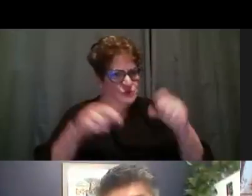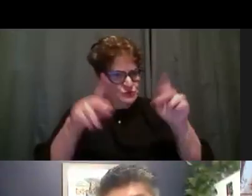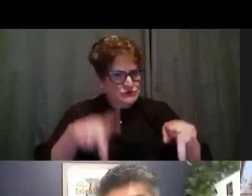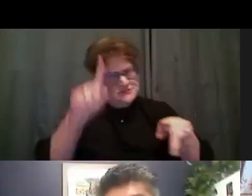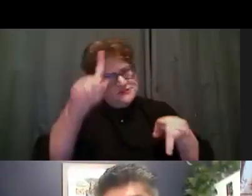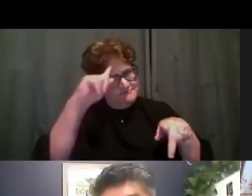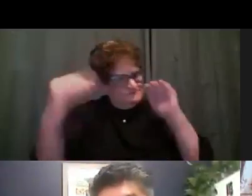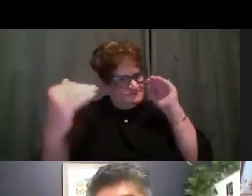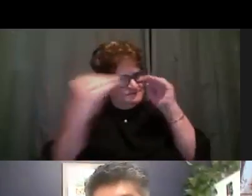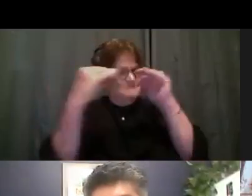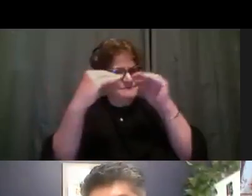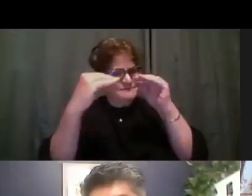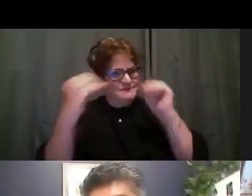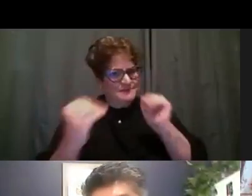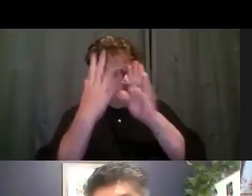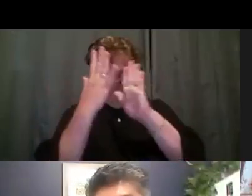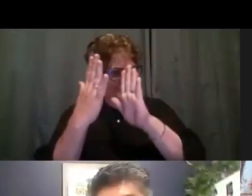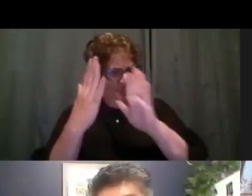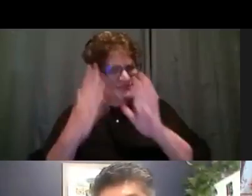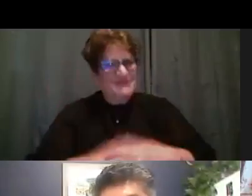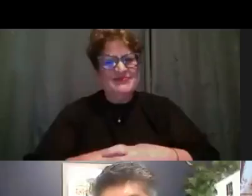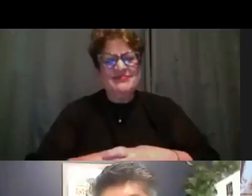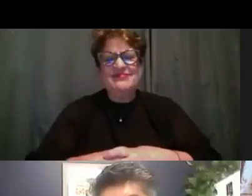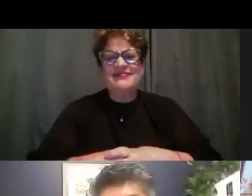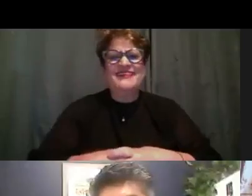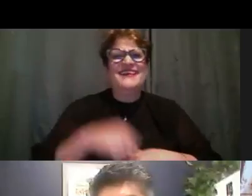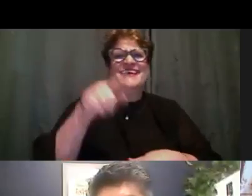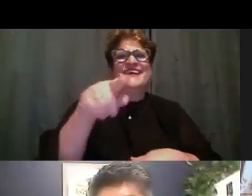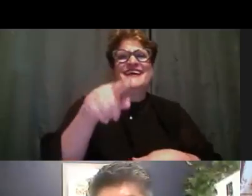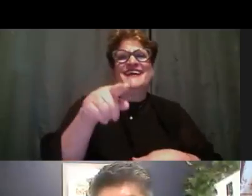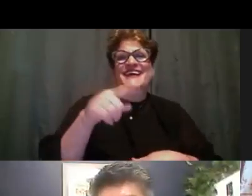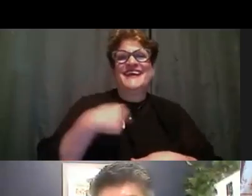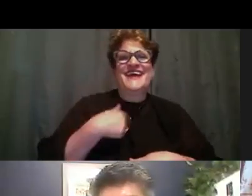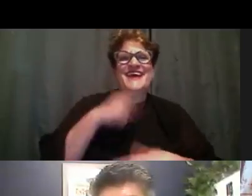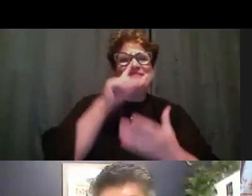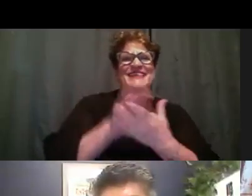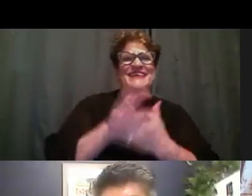Being able to work so closely with you, Liz, I believe that to be true.